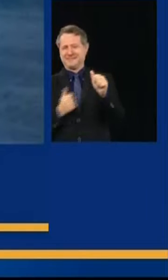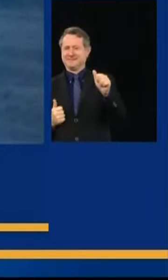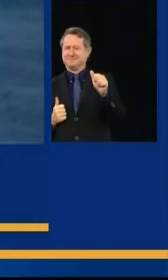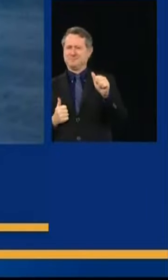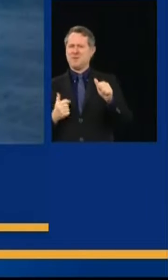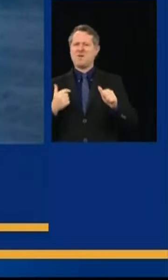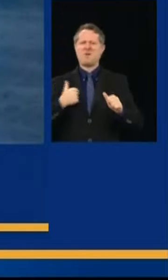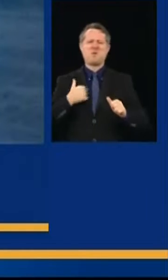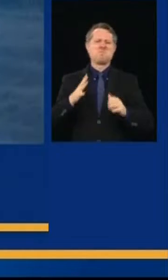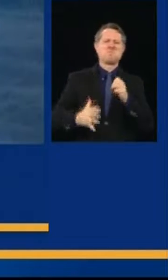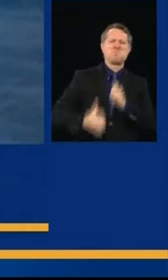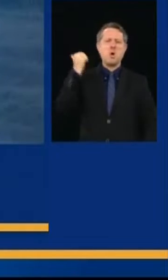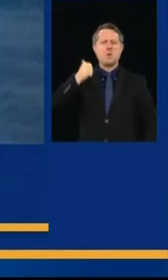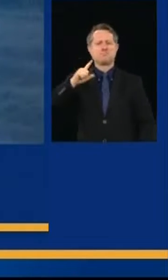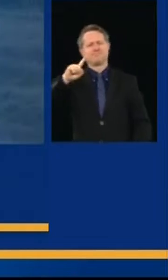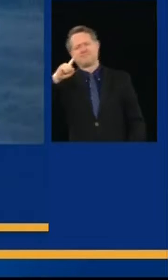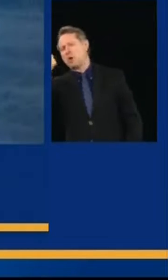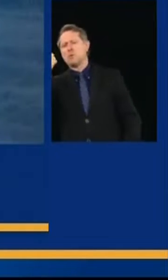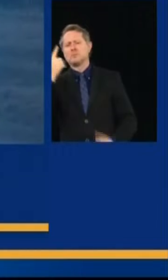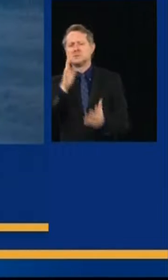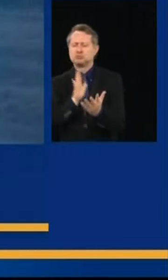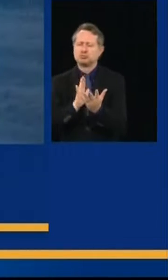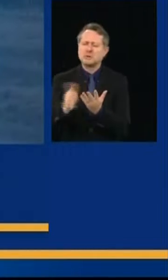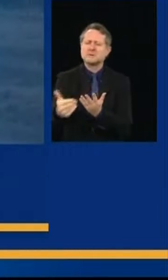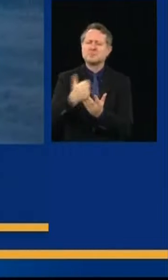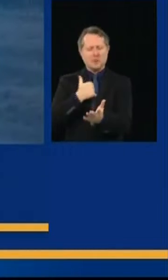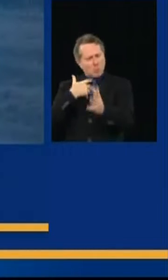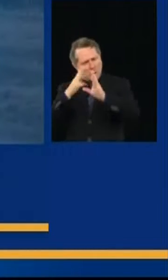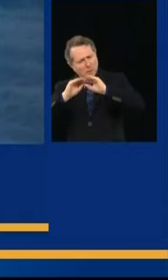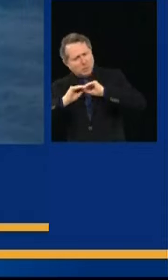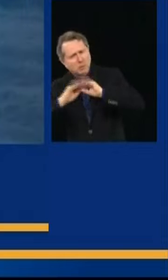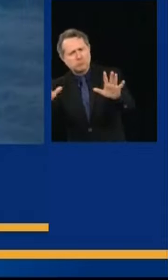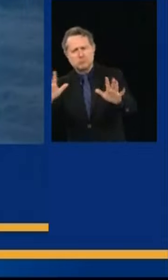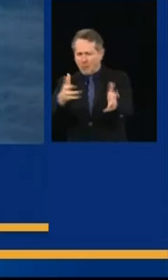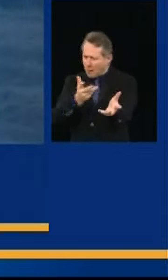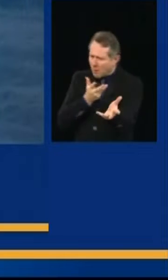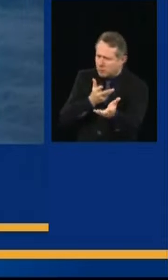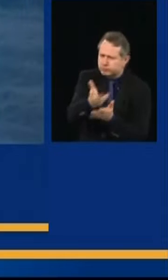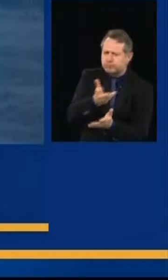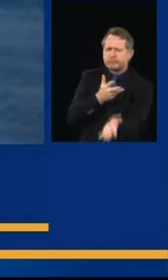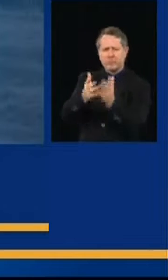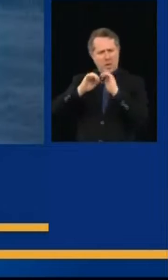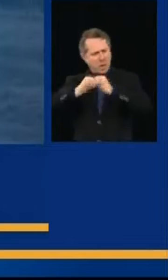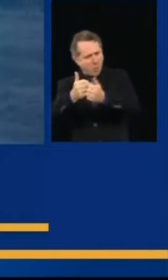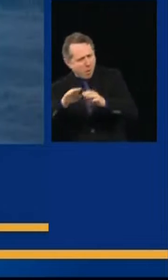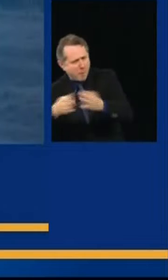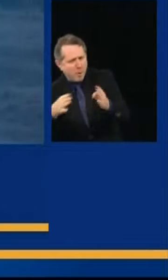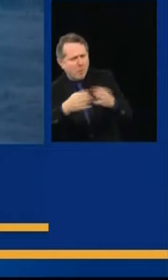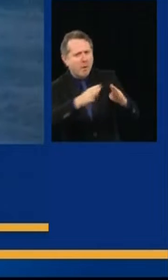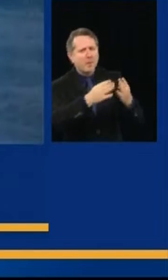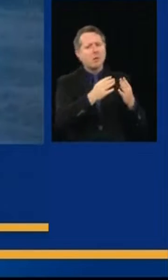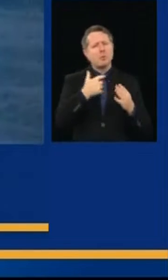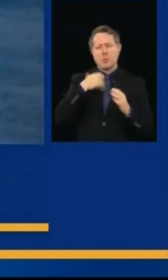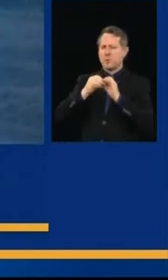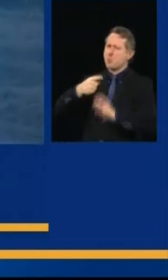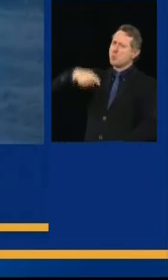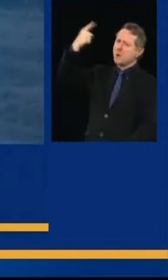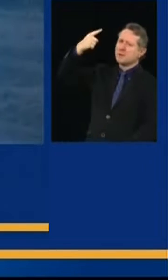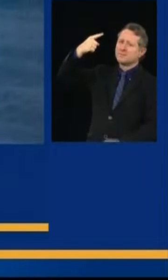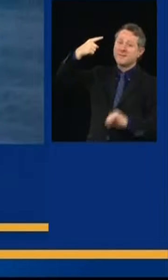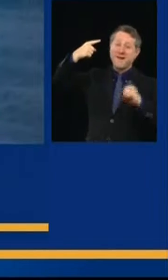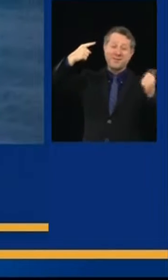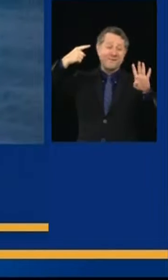discussion and reopening operation of any state. Why? Because it only